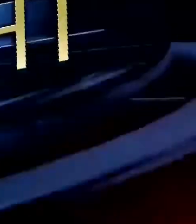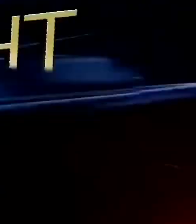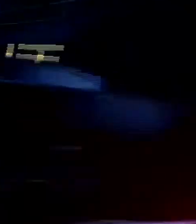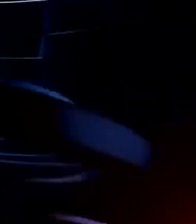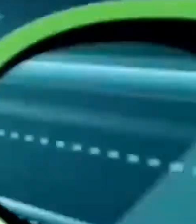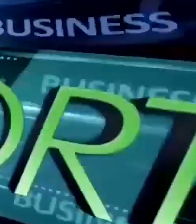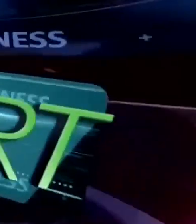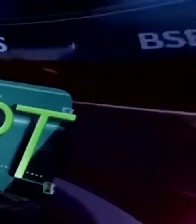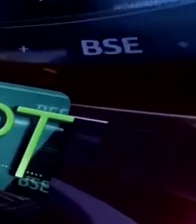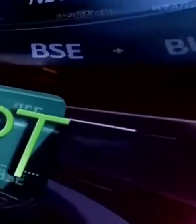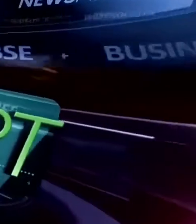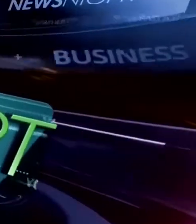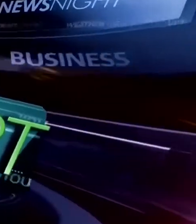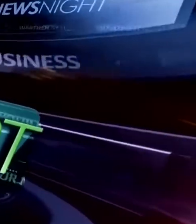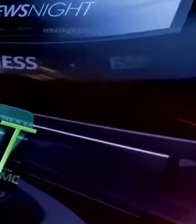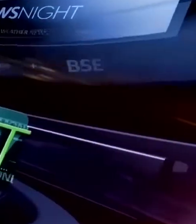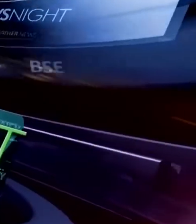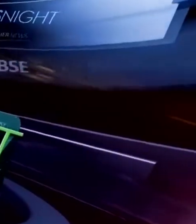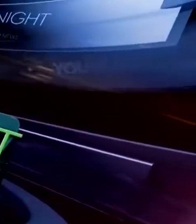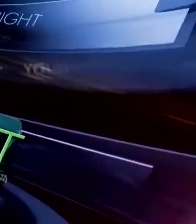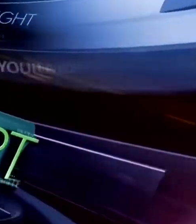your life.